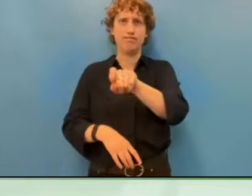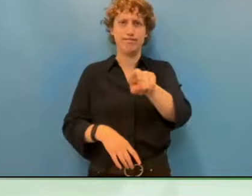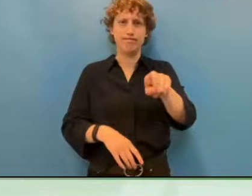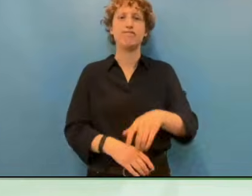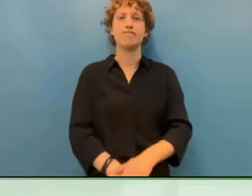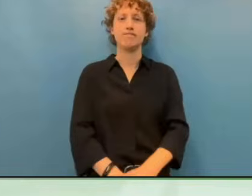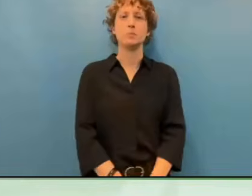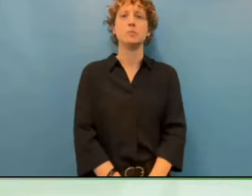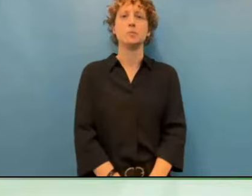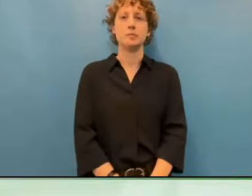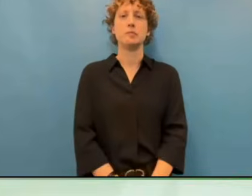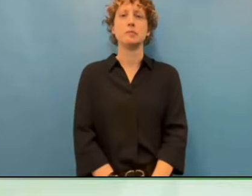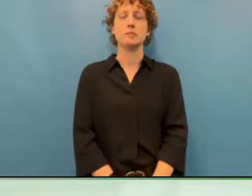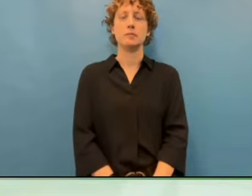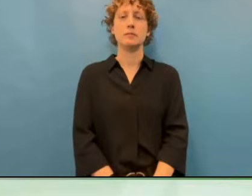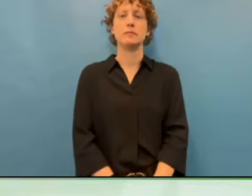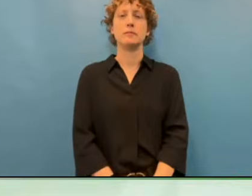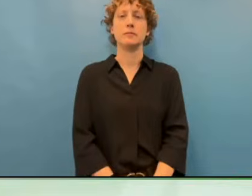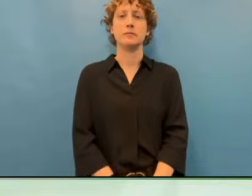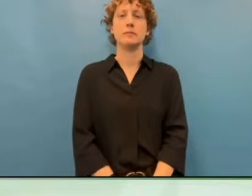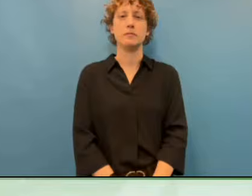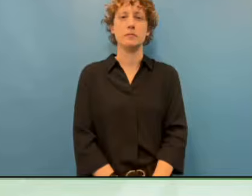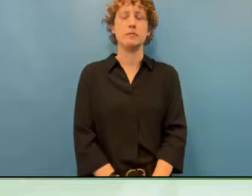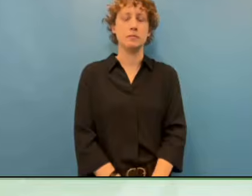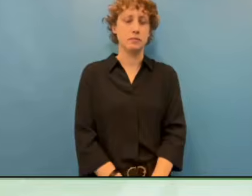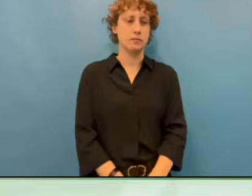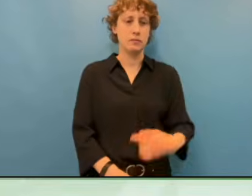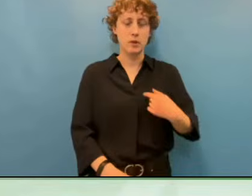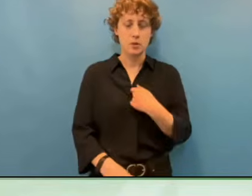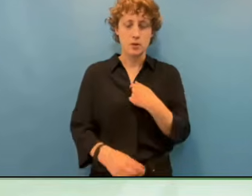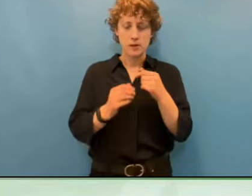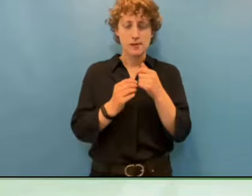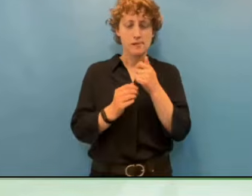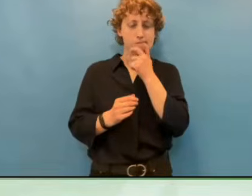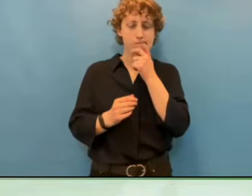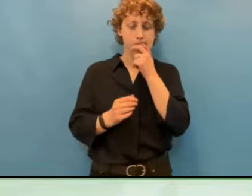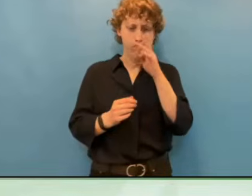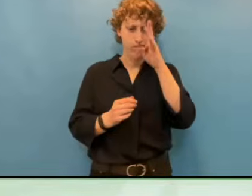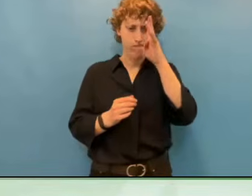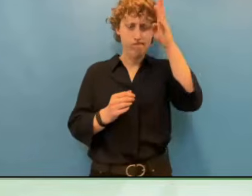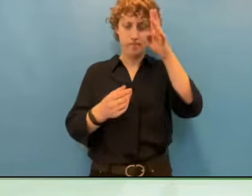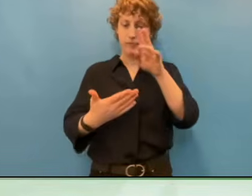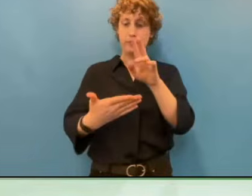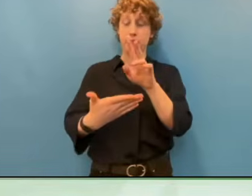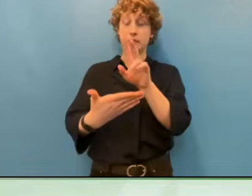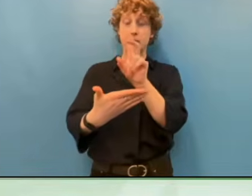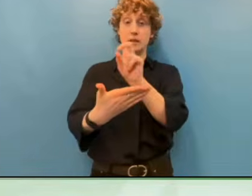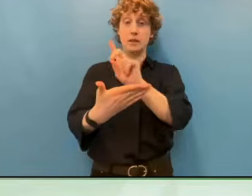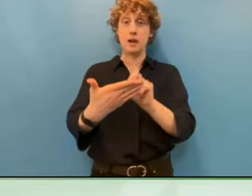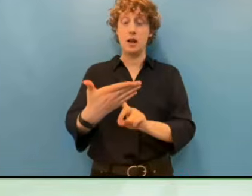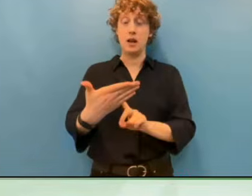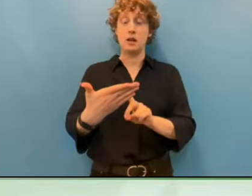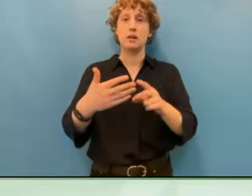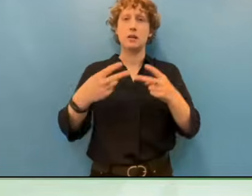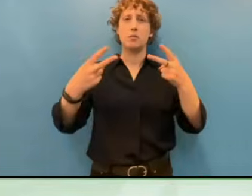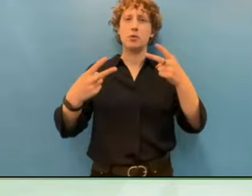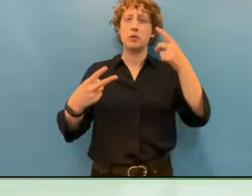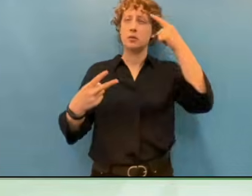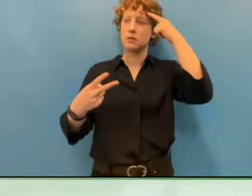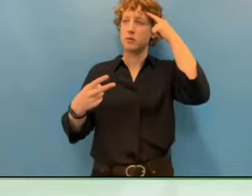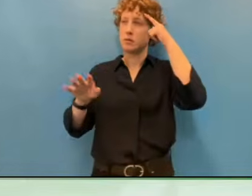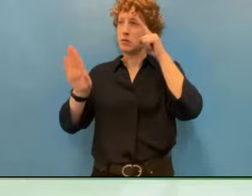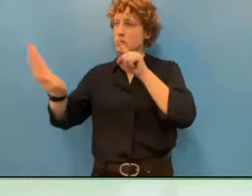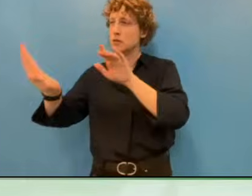we go in the design, we really want to see what works for which kind of need and how this contributes to